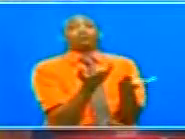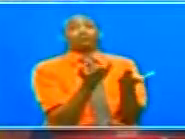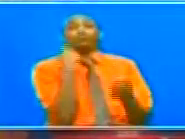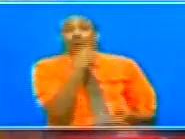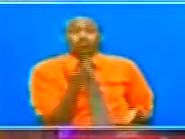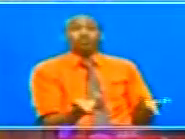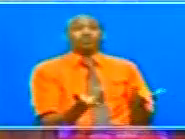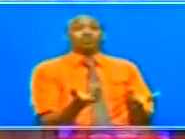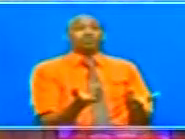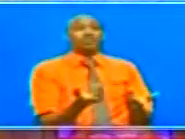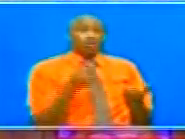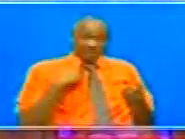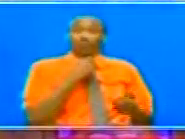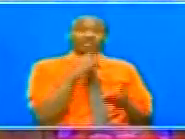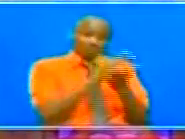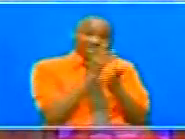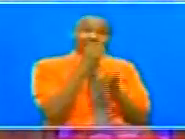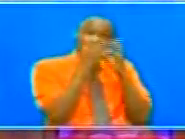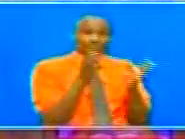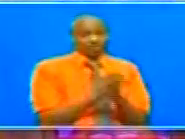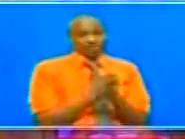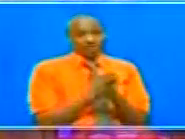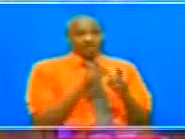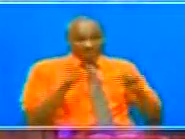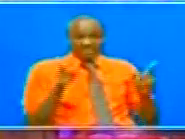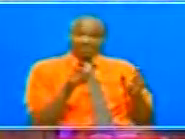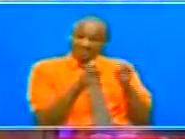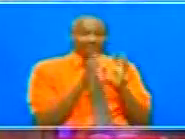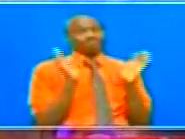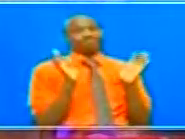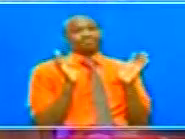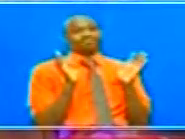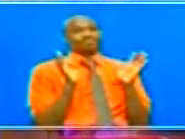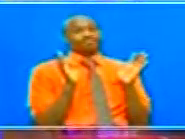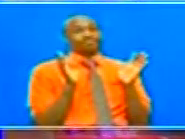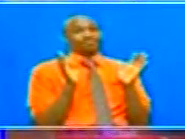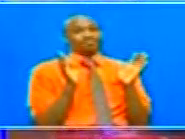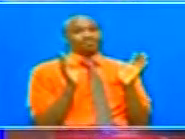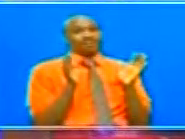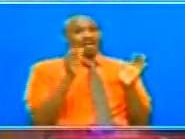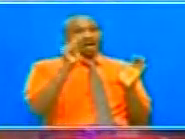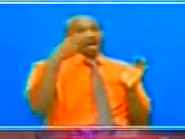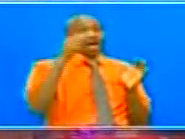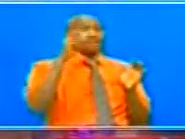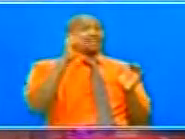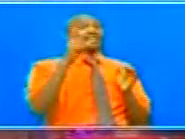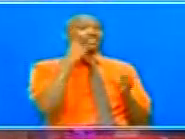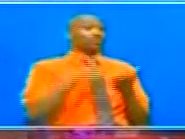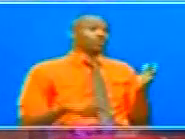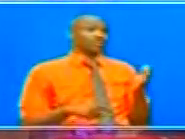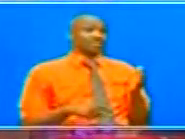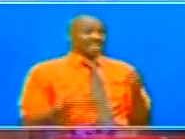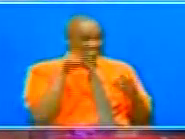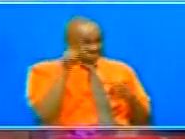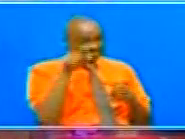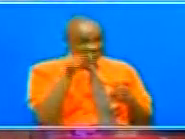And these are the reports that we want to share with okay. government. But more fundamentally, yes. as Ahmed said, the matter of terror in our